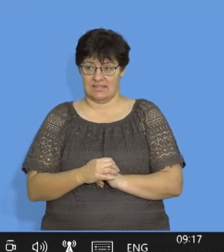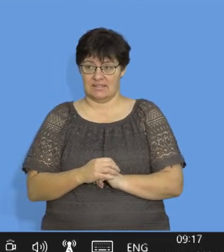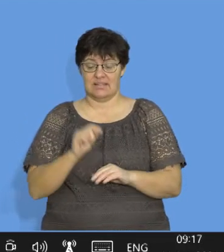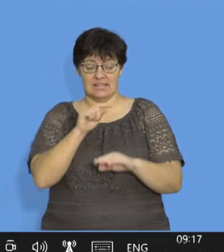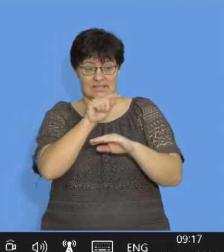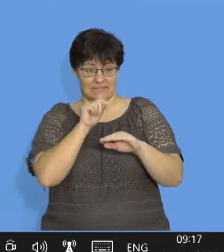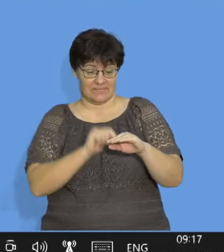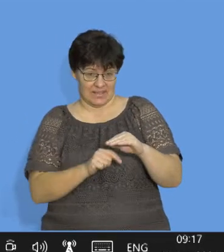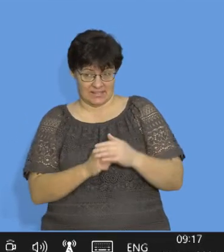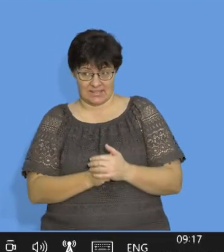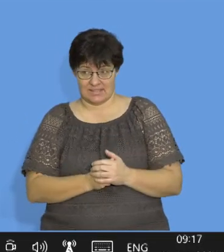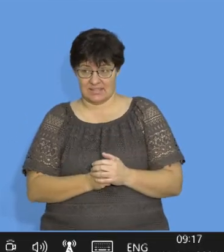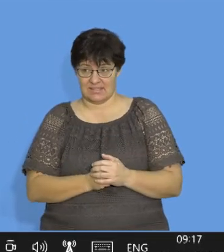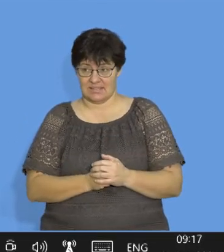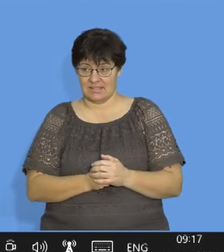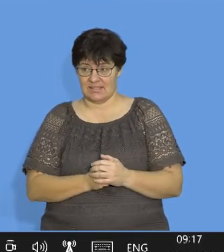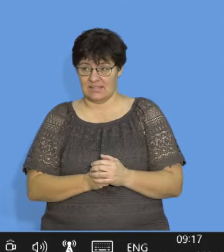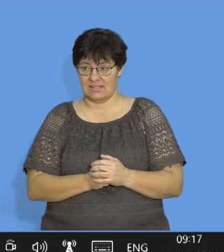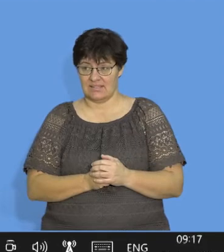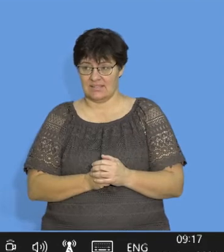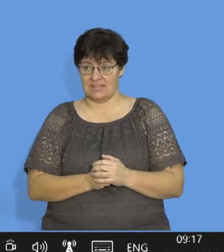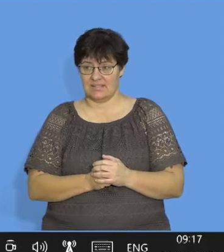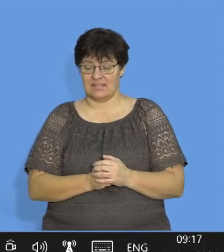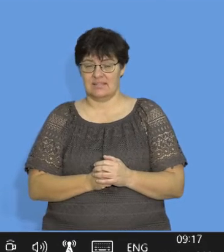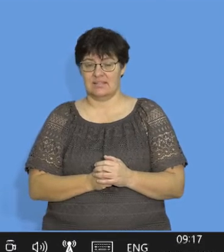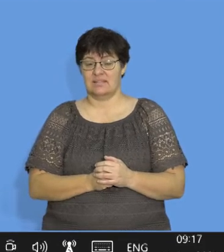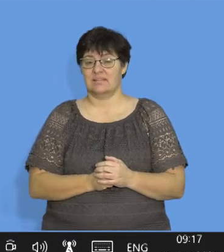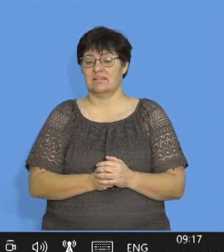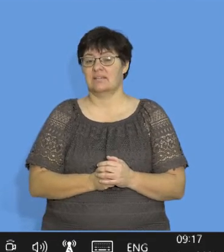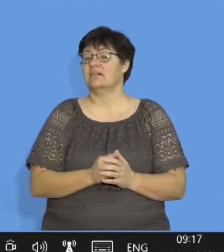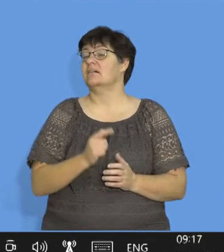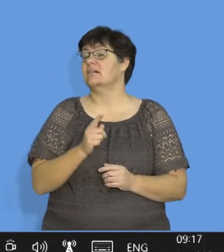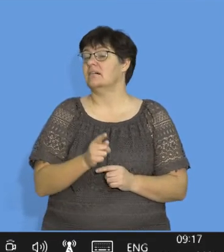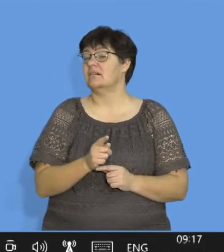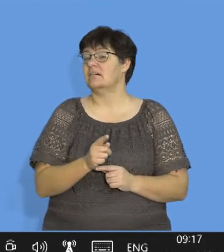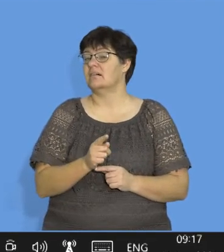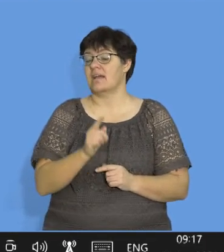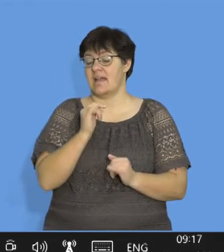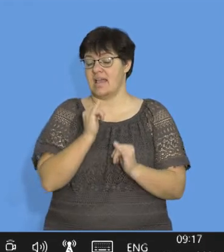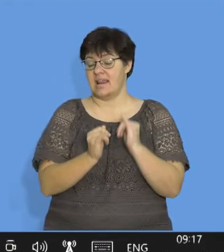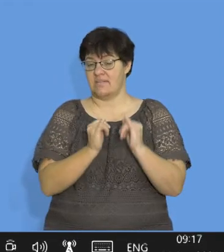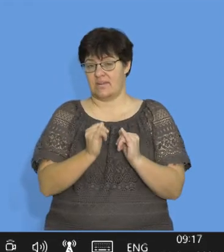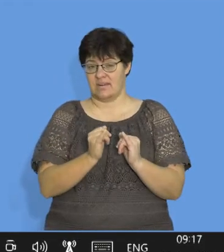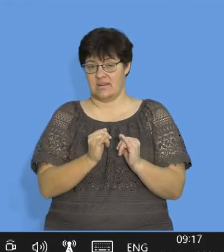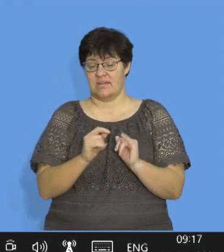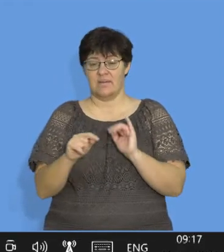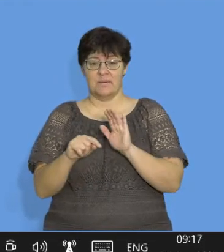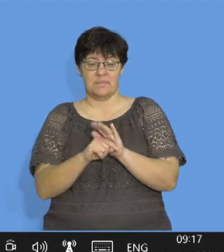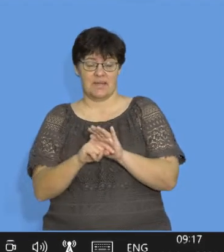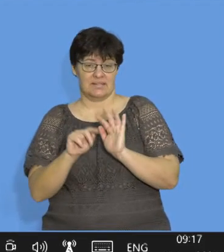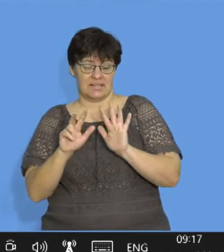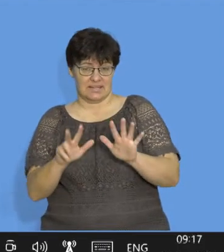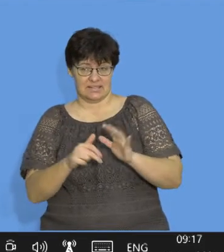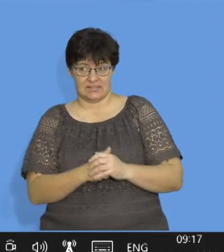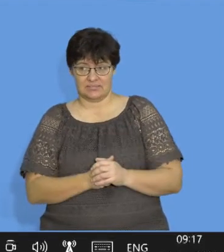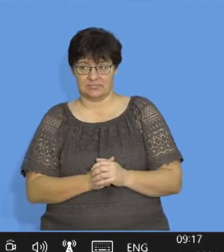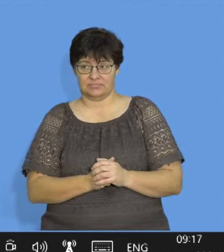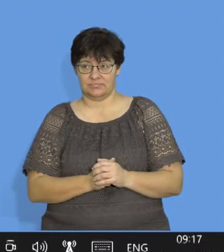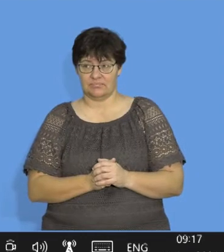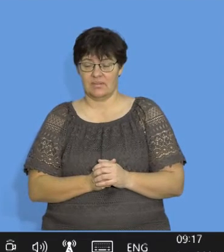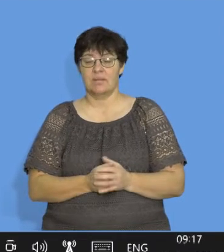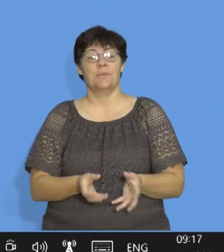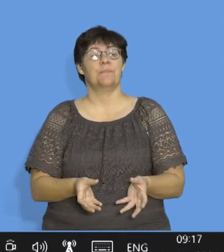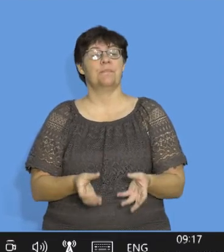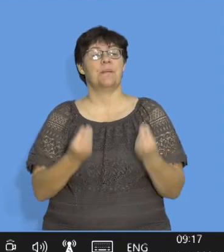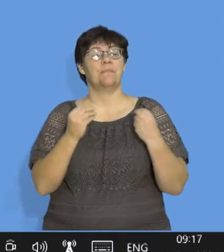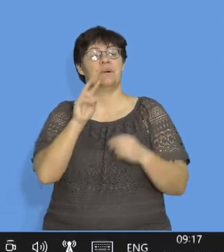divided by, okay, let's first answer it, divided by 11 minus 8, and